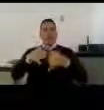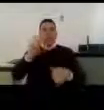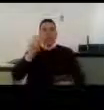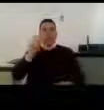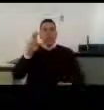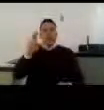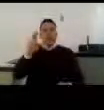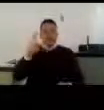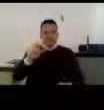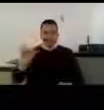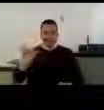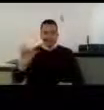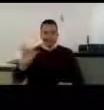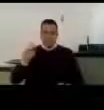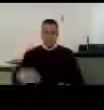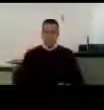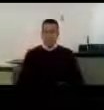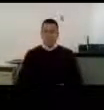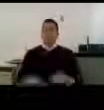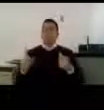Okay, let's dive into our panel.